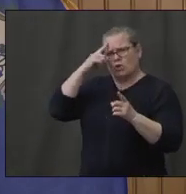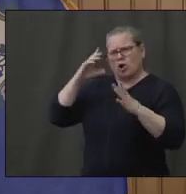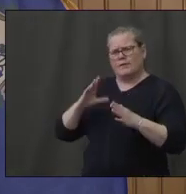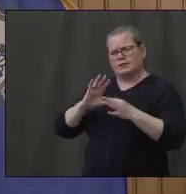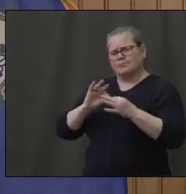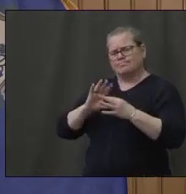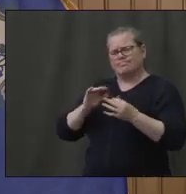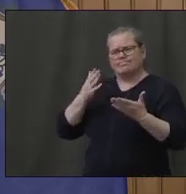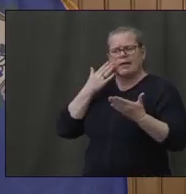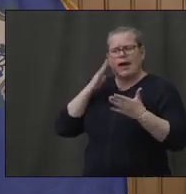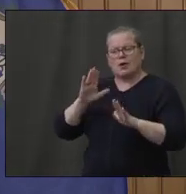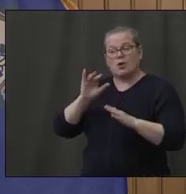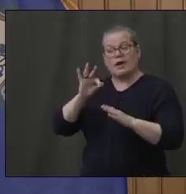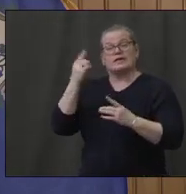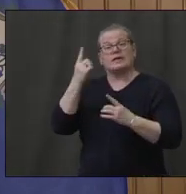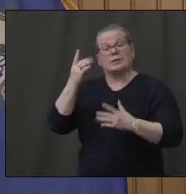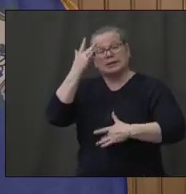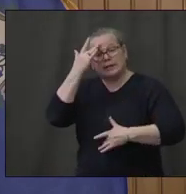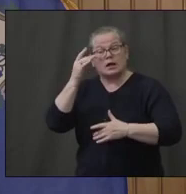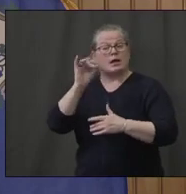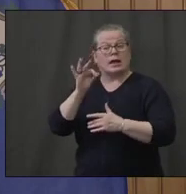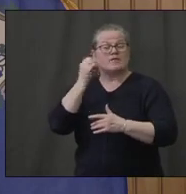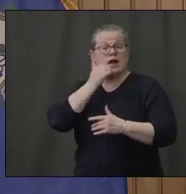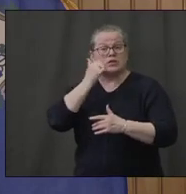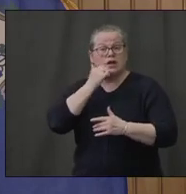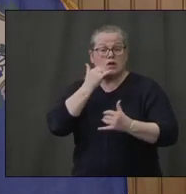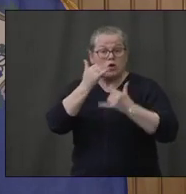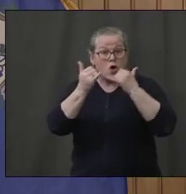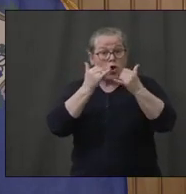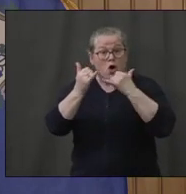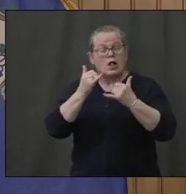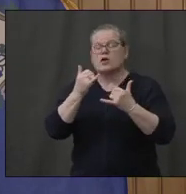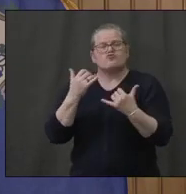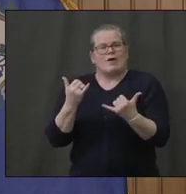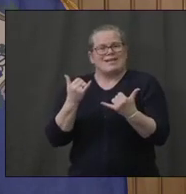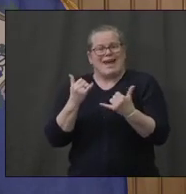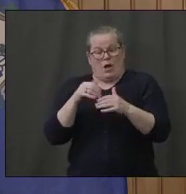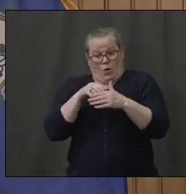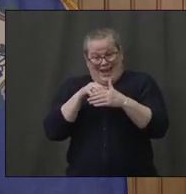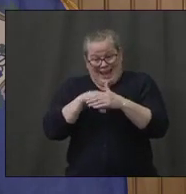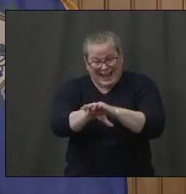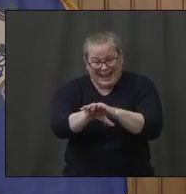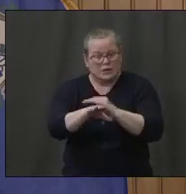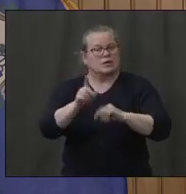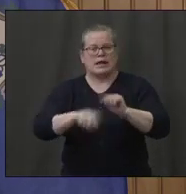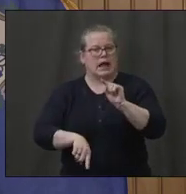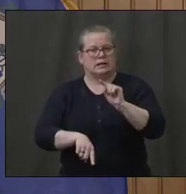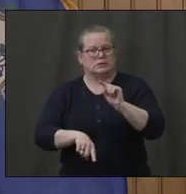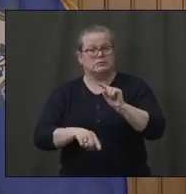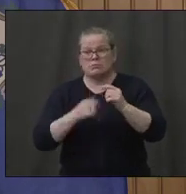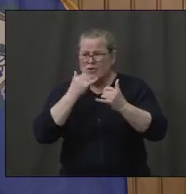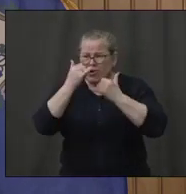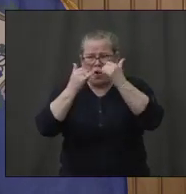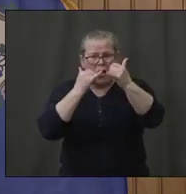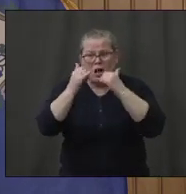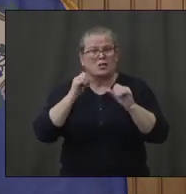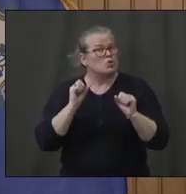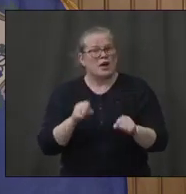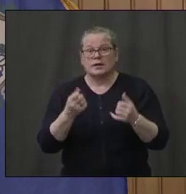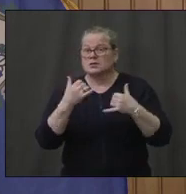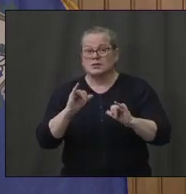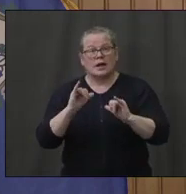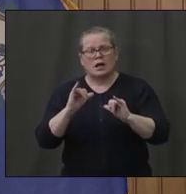phone contact all the time. The only thing we've stopped right now is the visitation for reasons of infection. There's no other lack